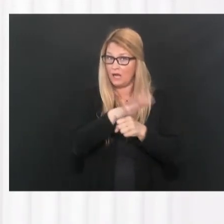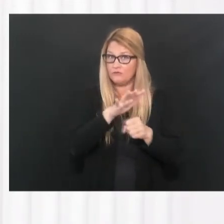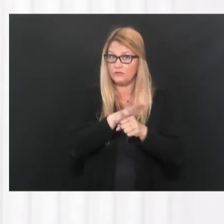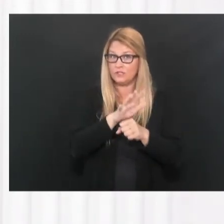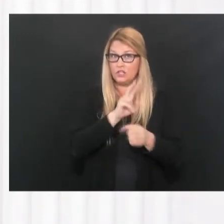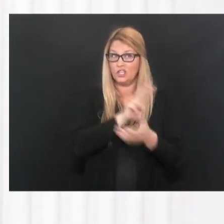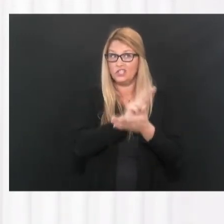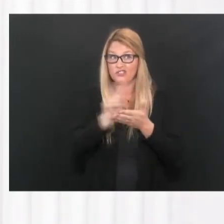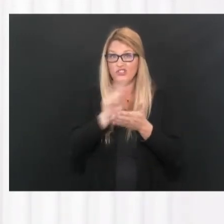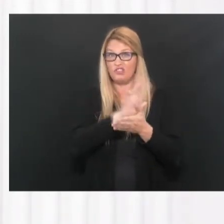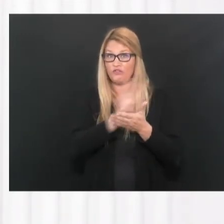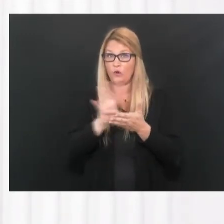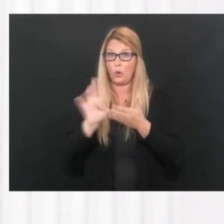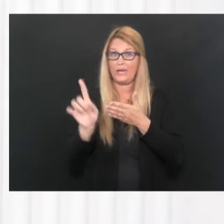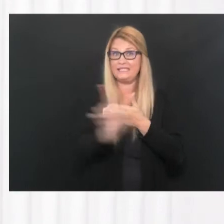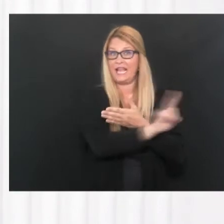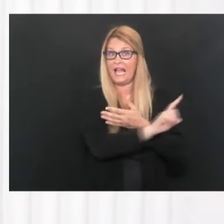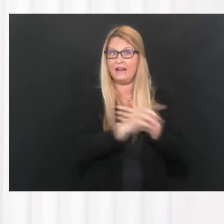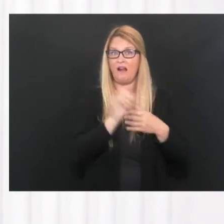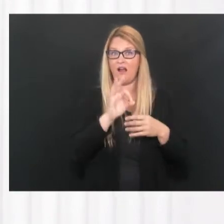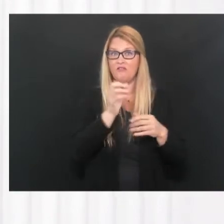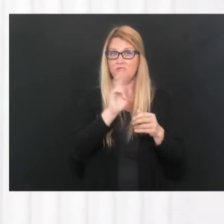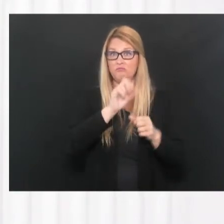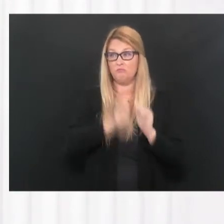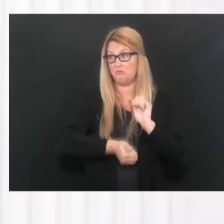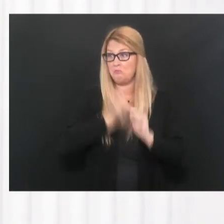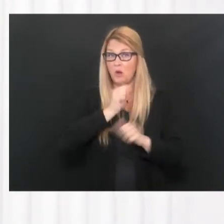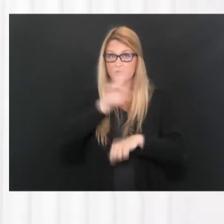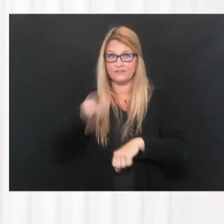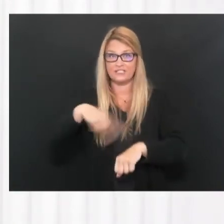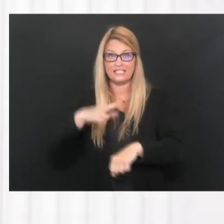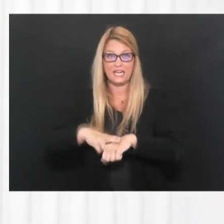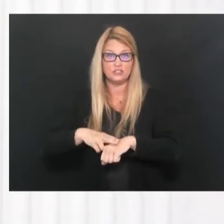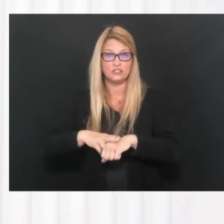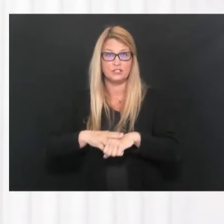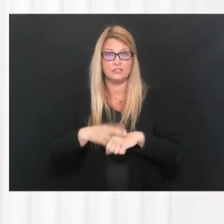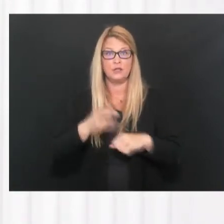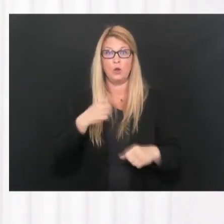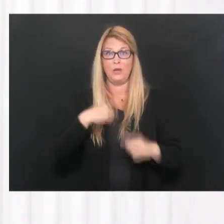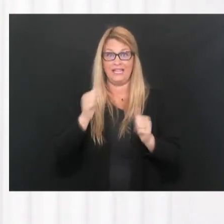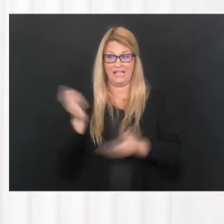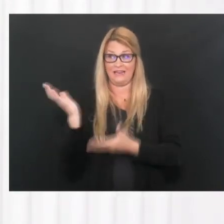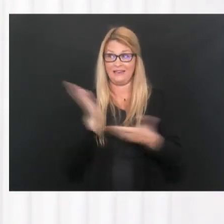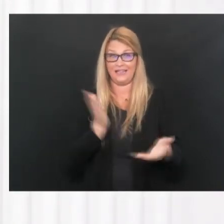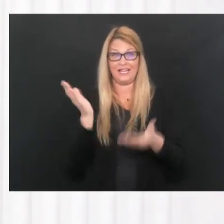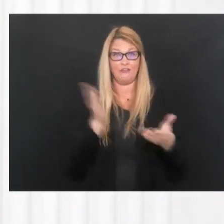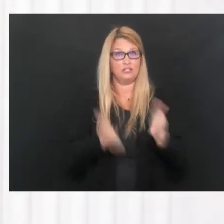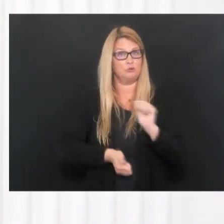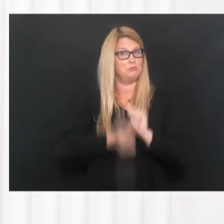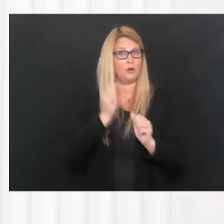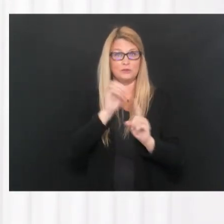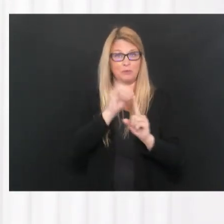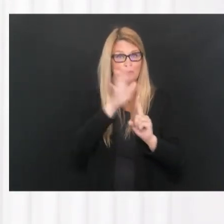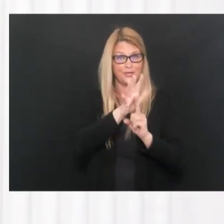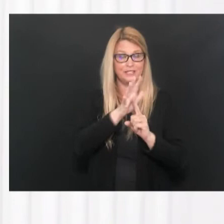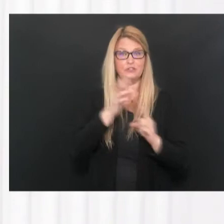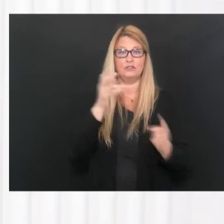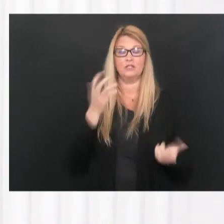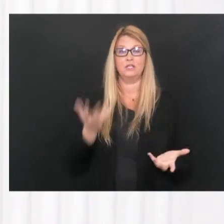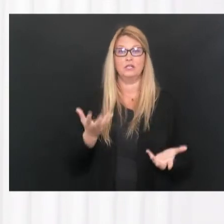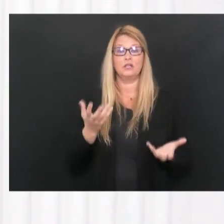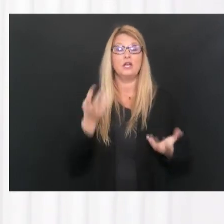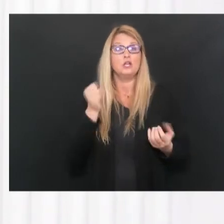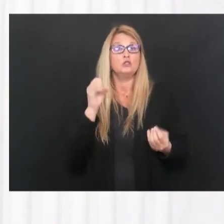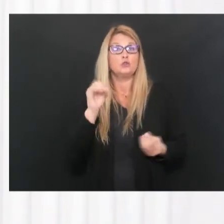weeks ahead of the rest of the nation, particularly in delivery to most vulnerable population. So we are seeing that wall.